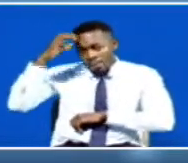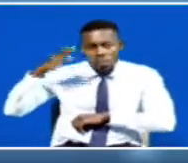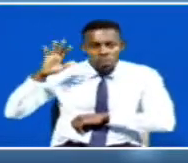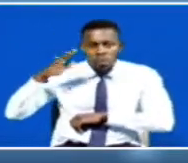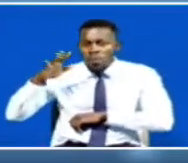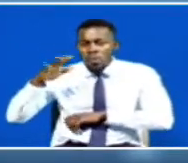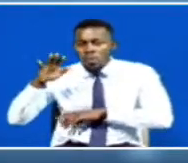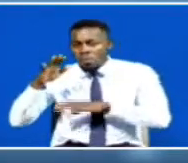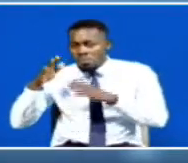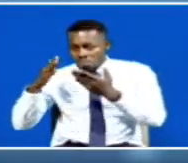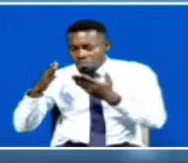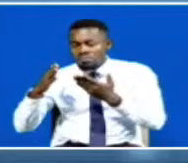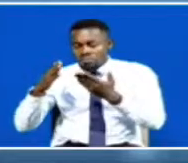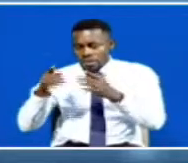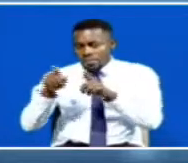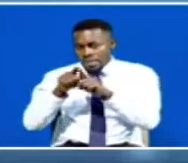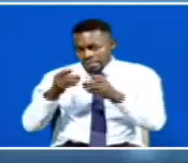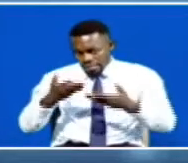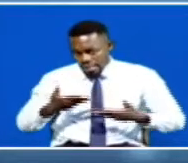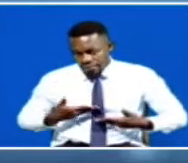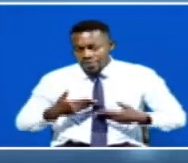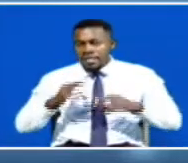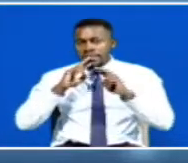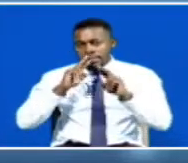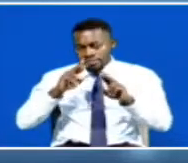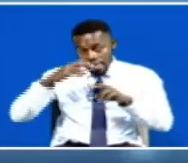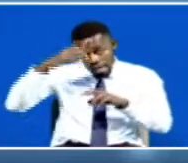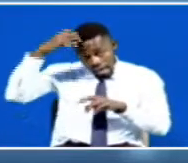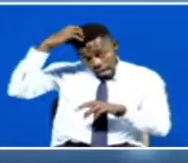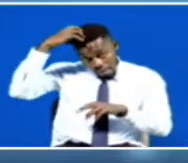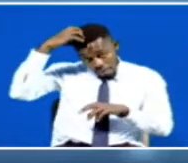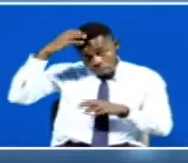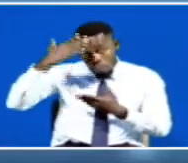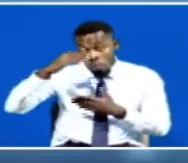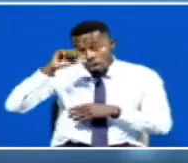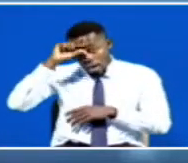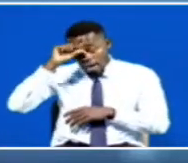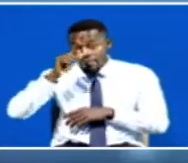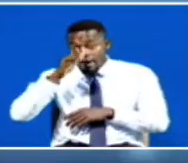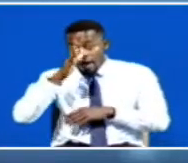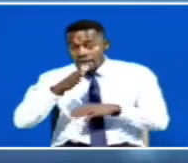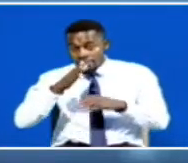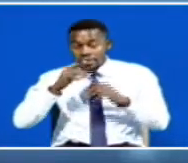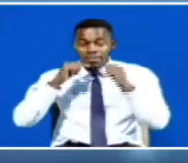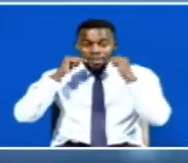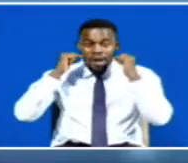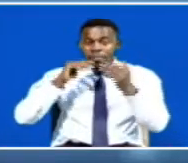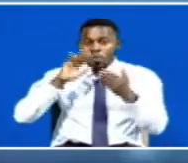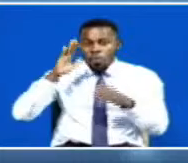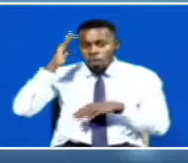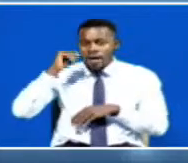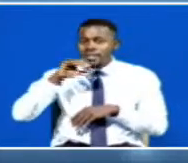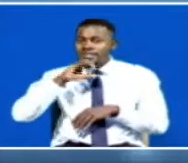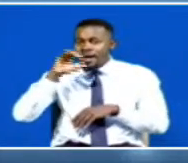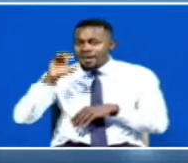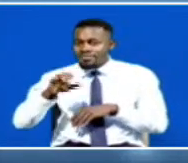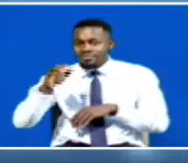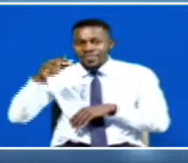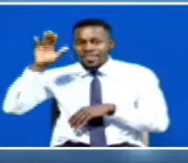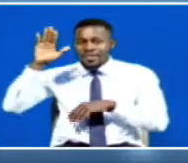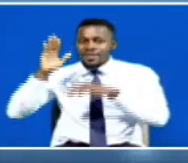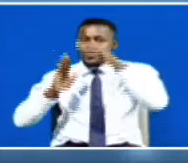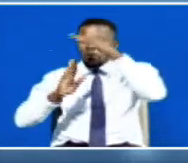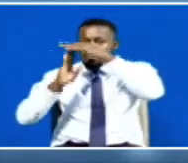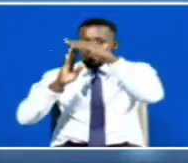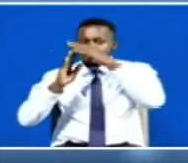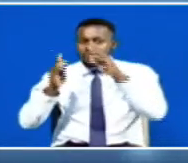exams results were announced. For Lamu Governor Issa Timami, it was all smiles as his son was among top students who scored